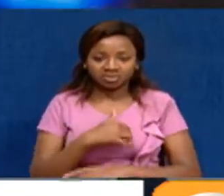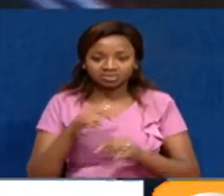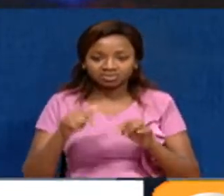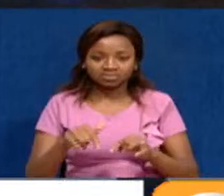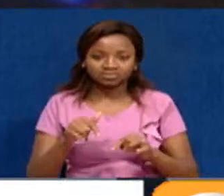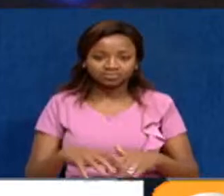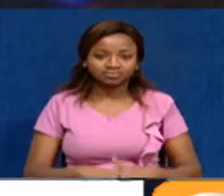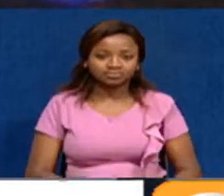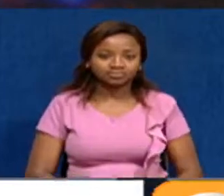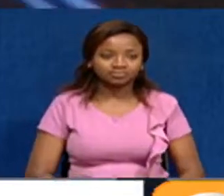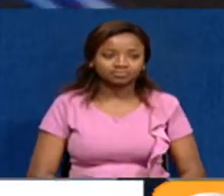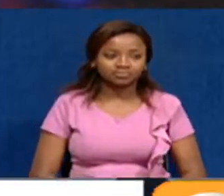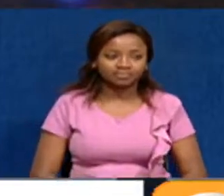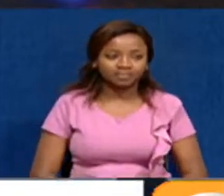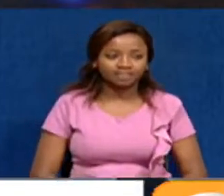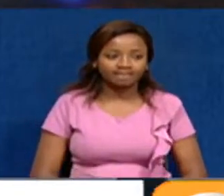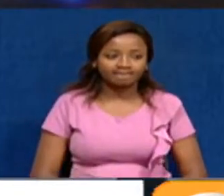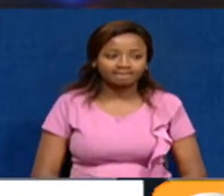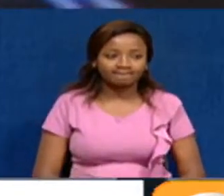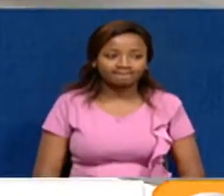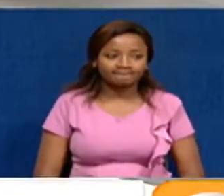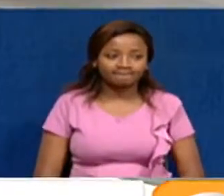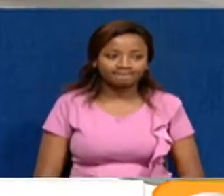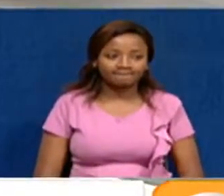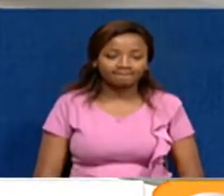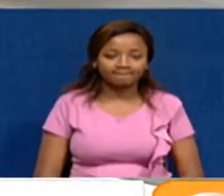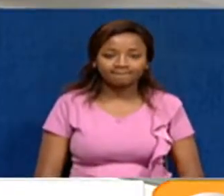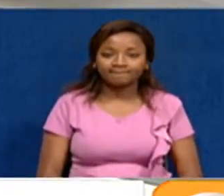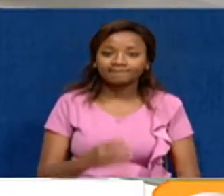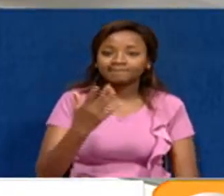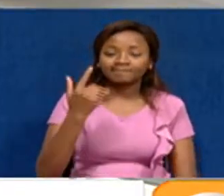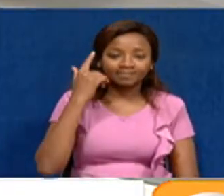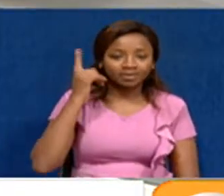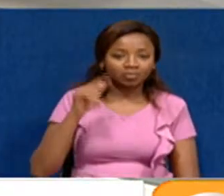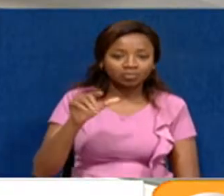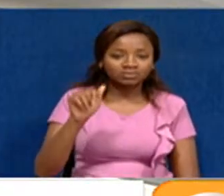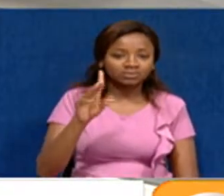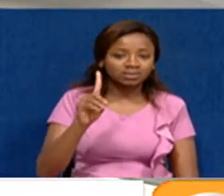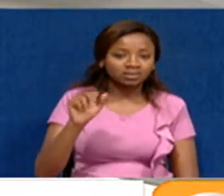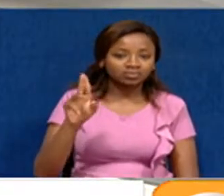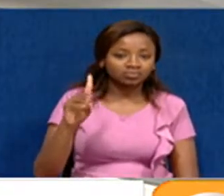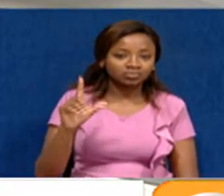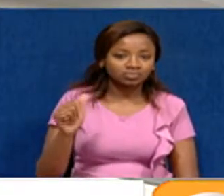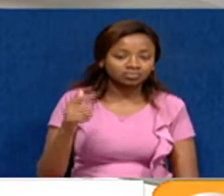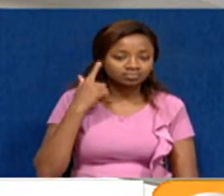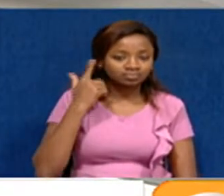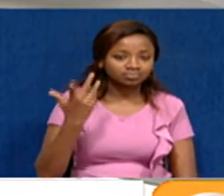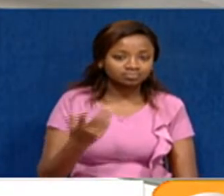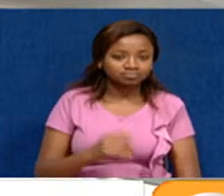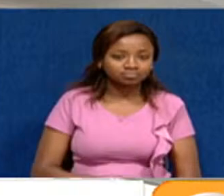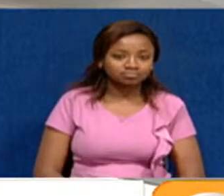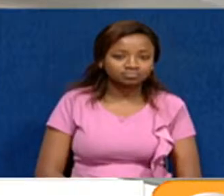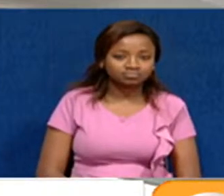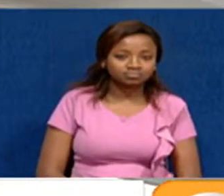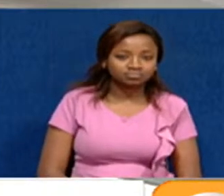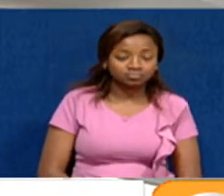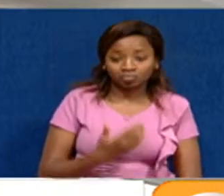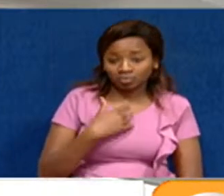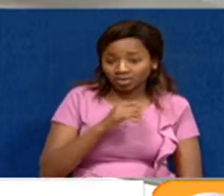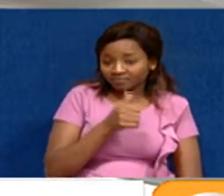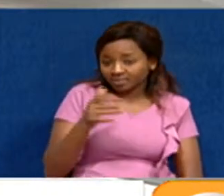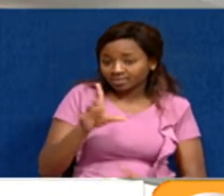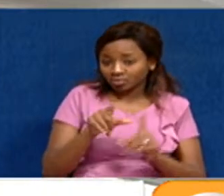give their perspective, but they will not be joining us. Aduda, did it have to get to this from where you sit? Were there any other